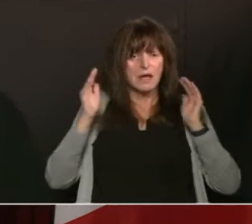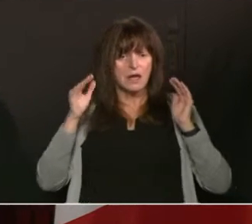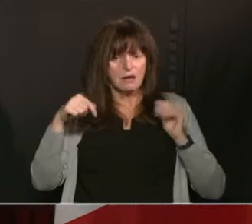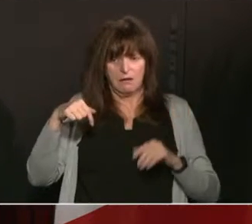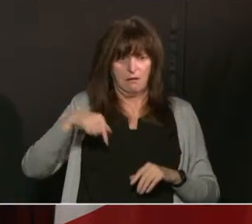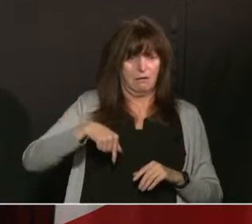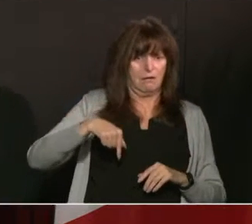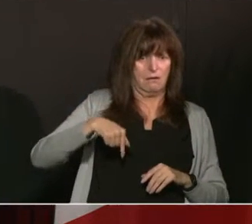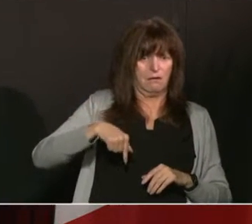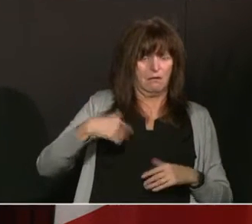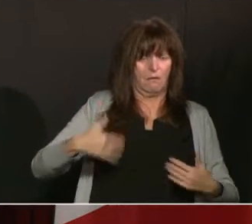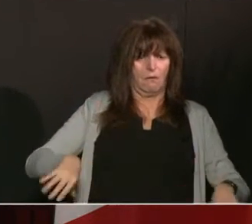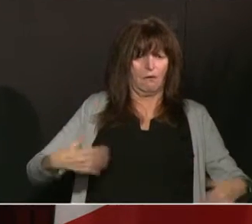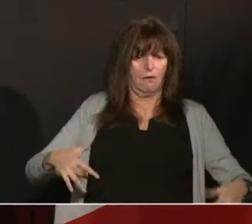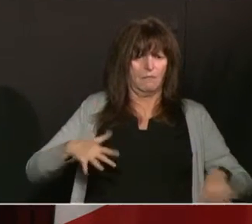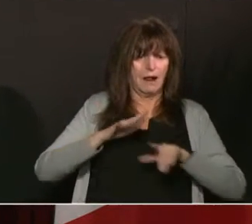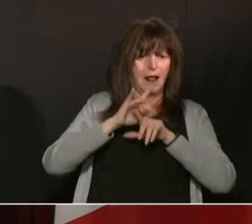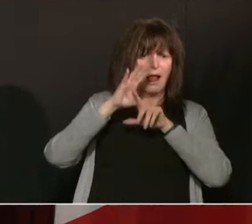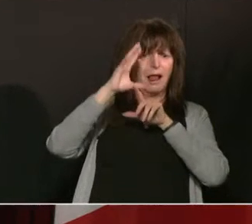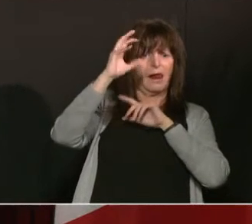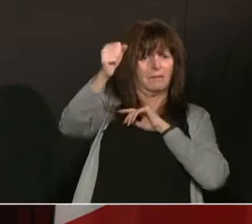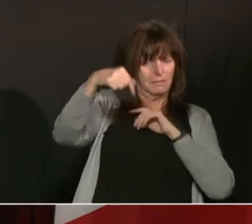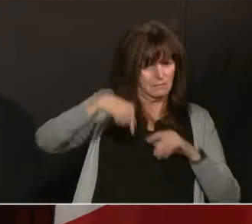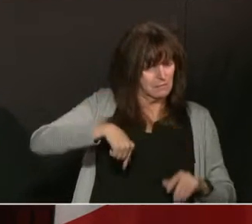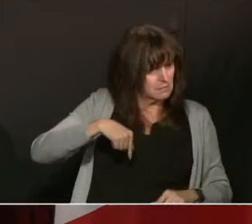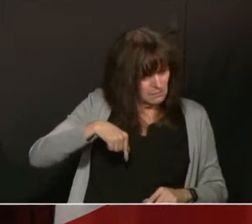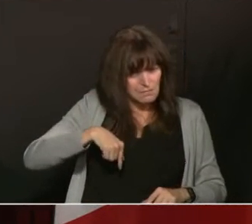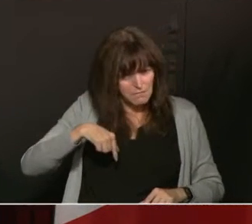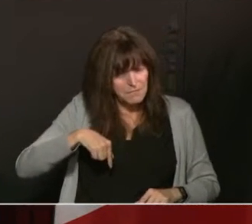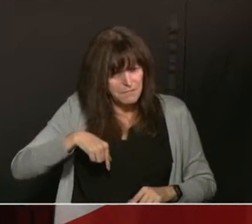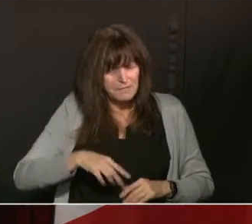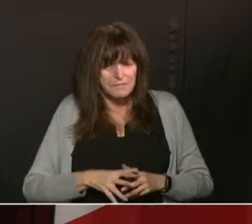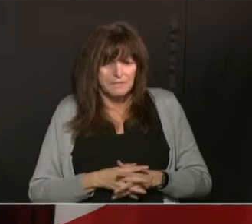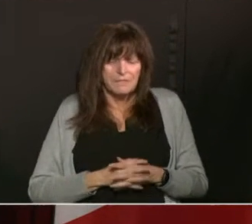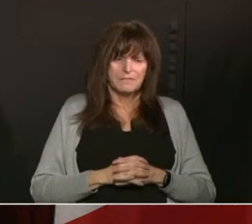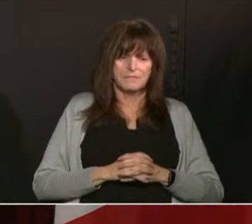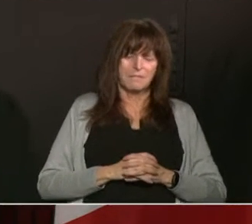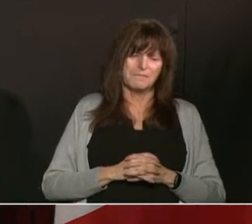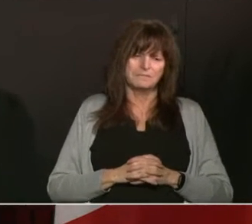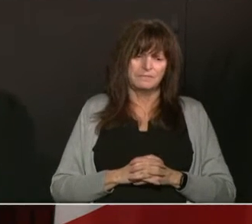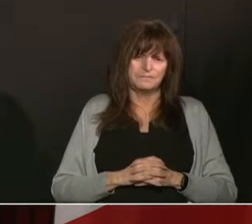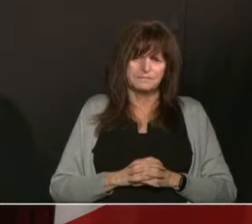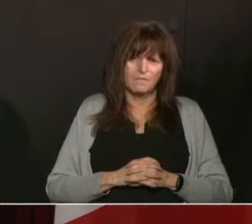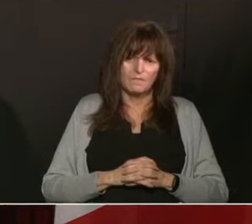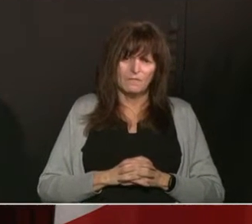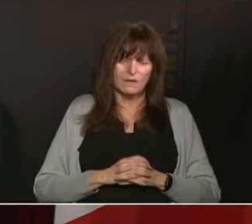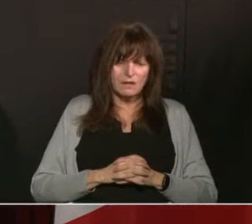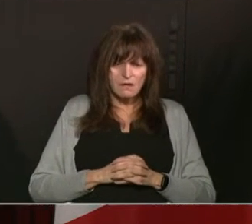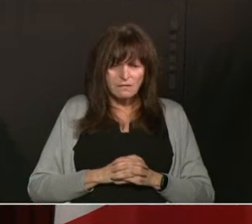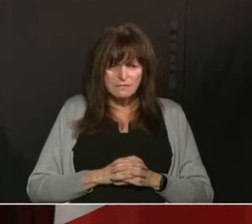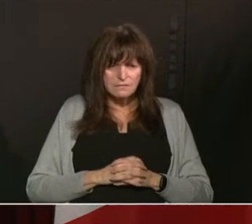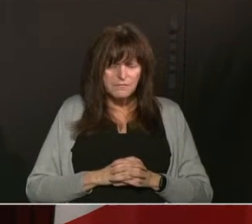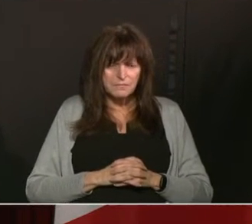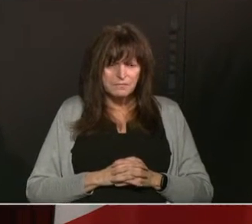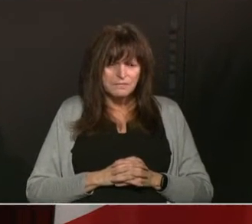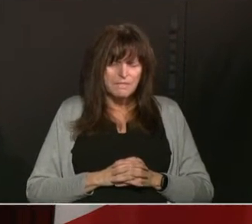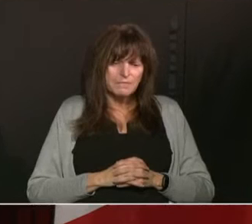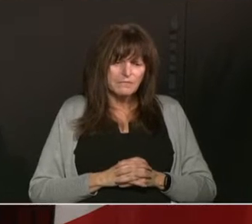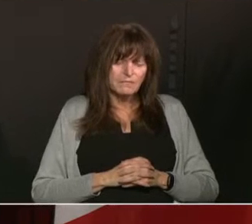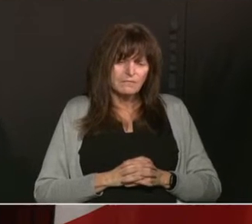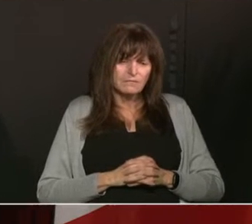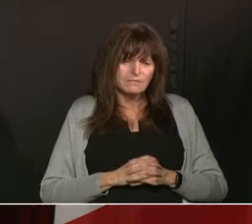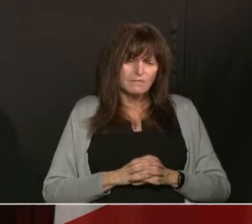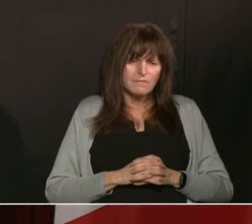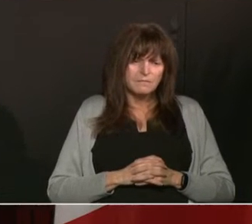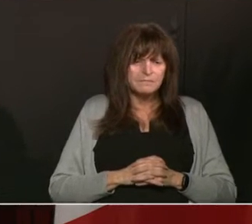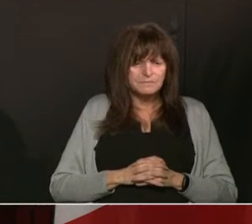all jurisdictions. Another important fact and achievement by our local public health agencies and partners has been